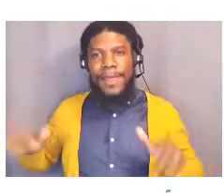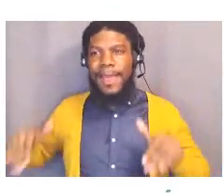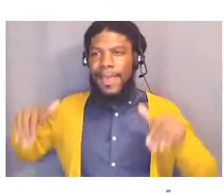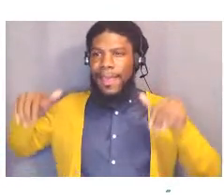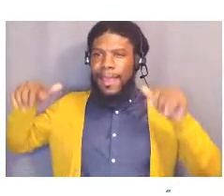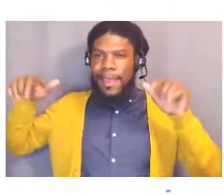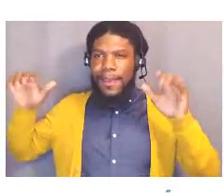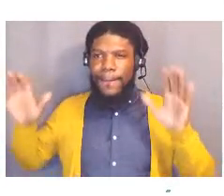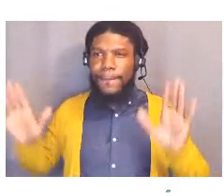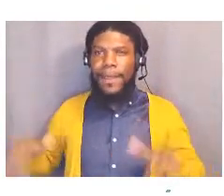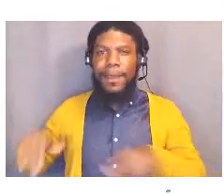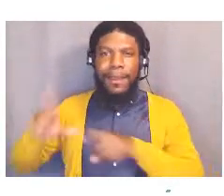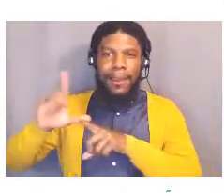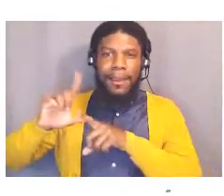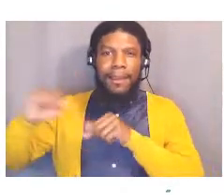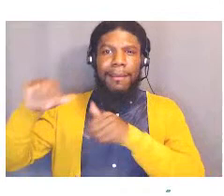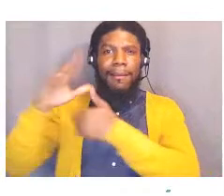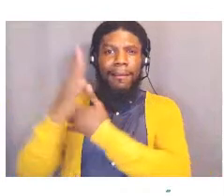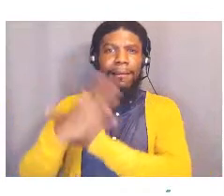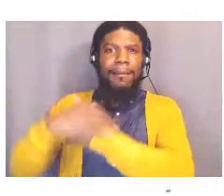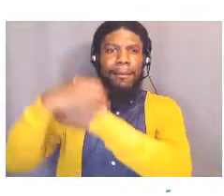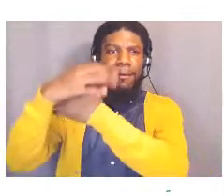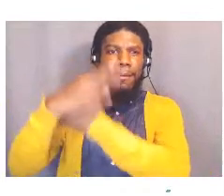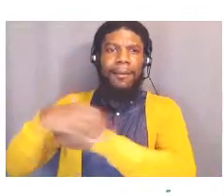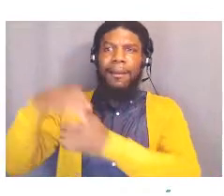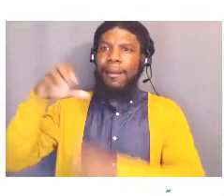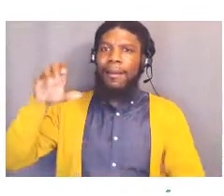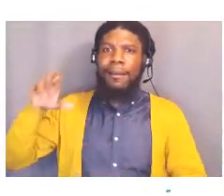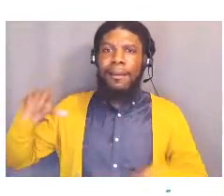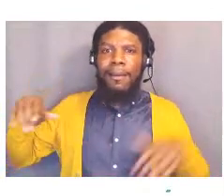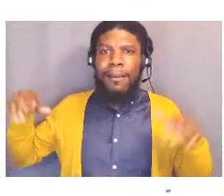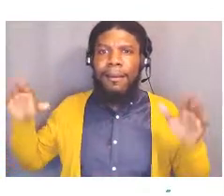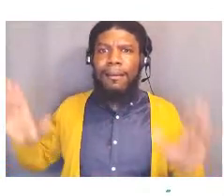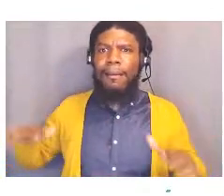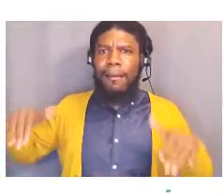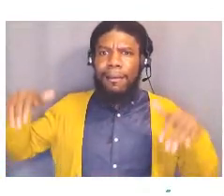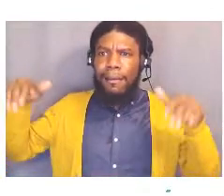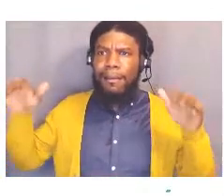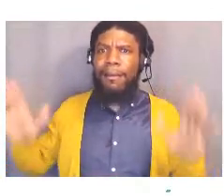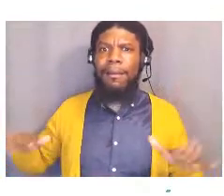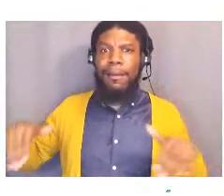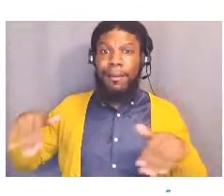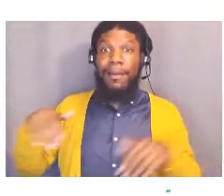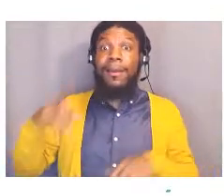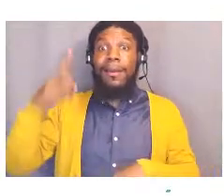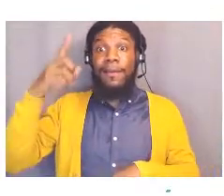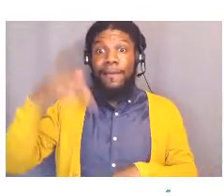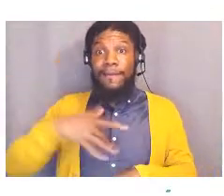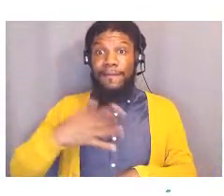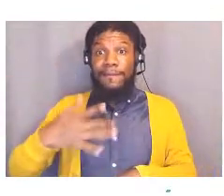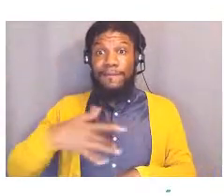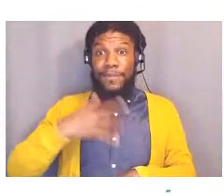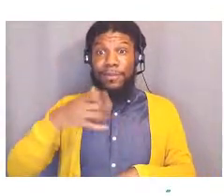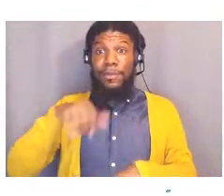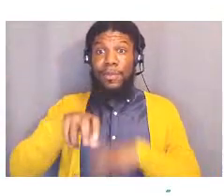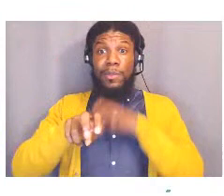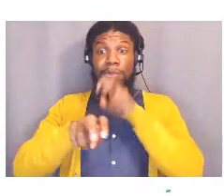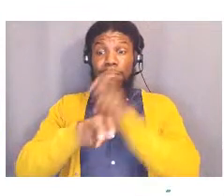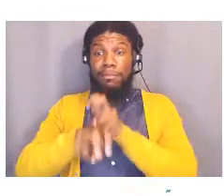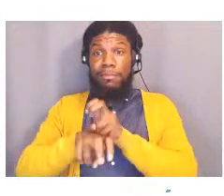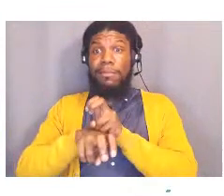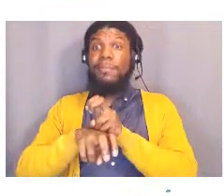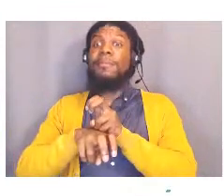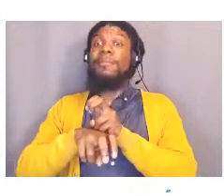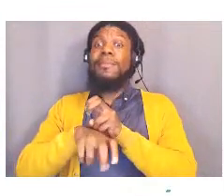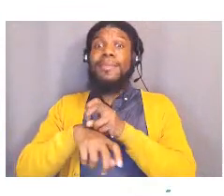sky. By the time he thinks the rabbit is all cool and comfortable, he makes a dive straight